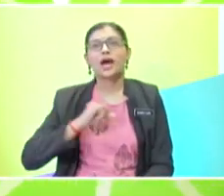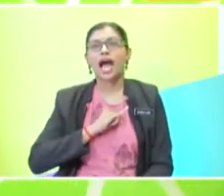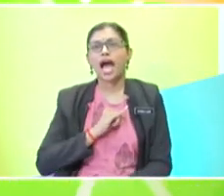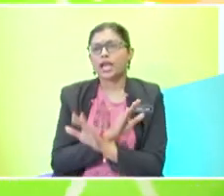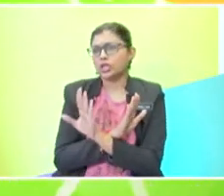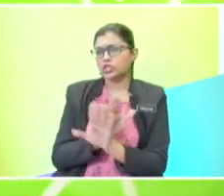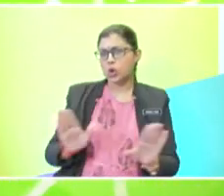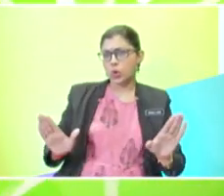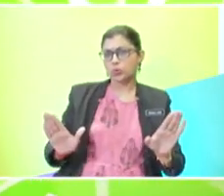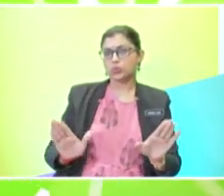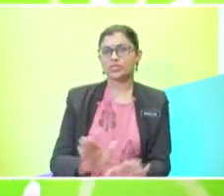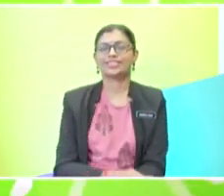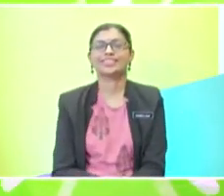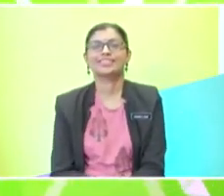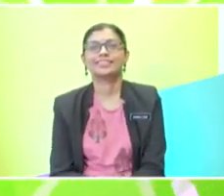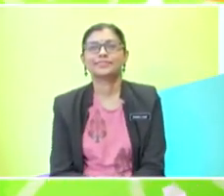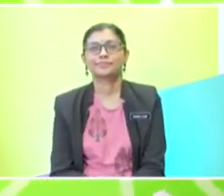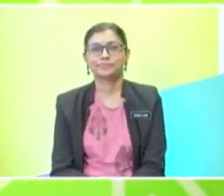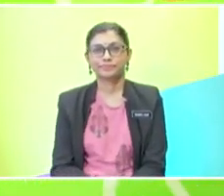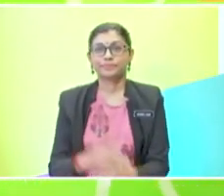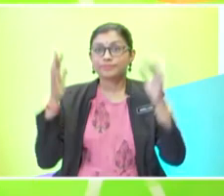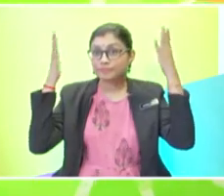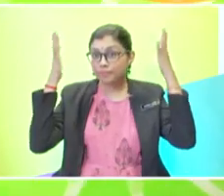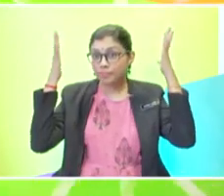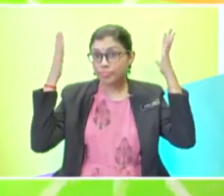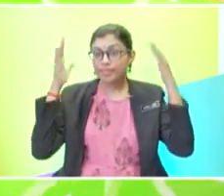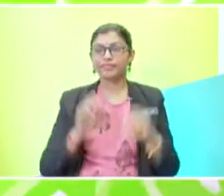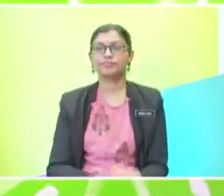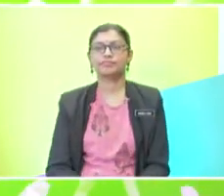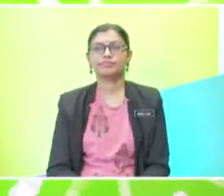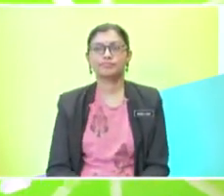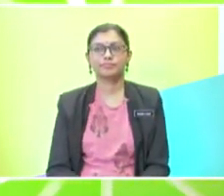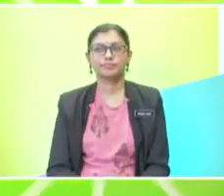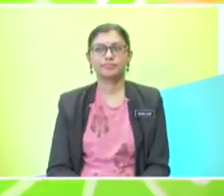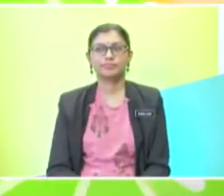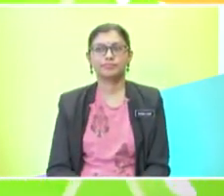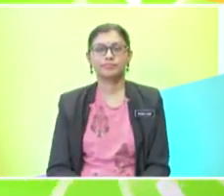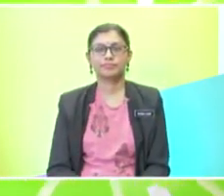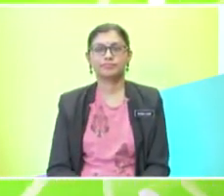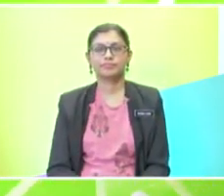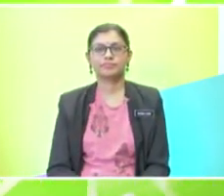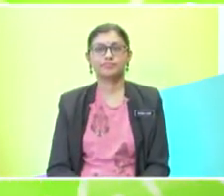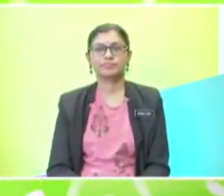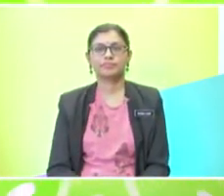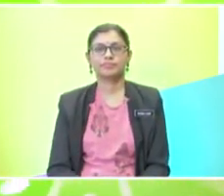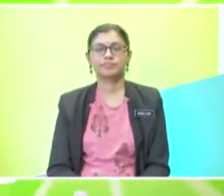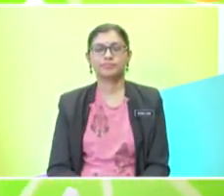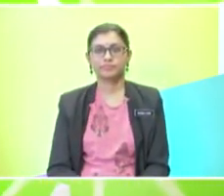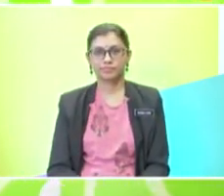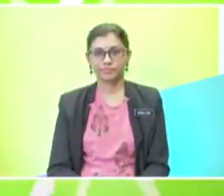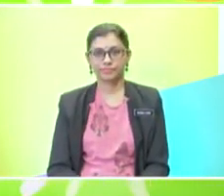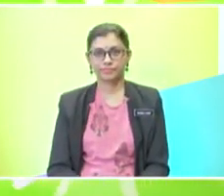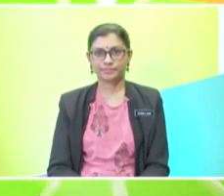no, I don't. Correct, Ryan. Well done. Well done. All right, next, let's try with Aisha.